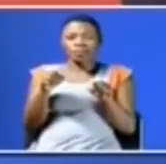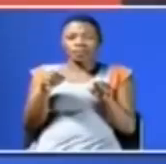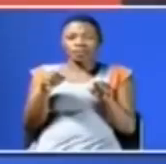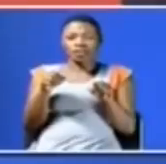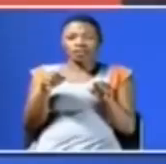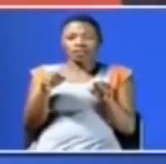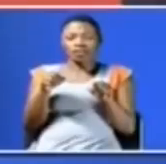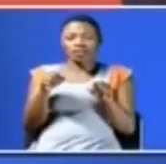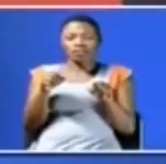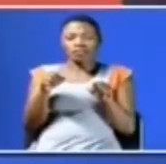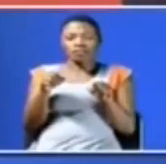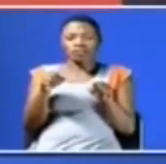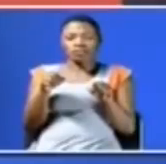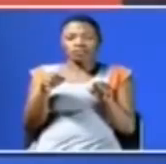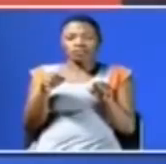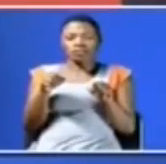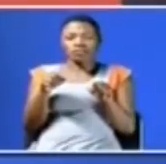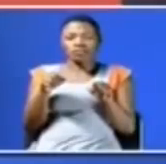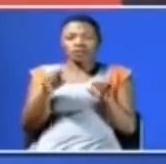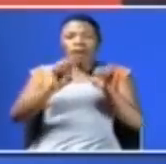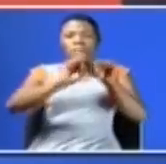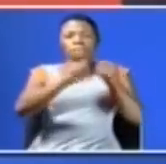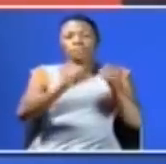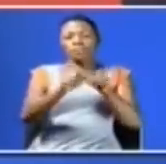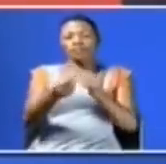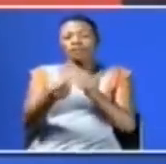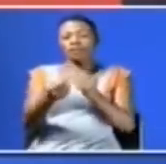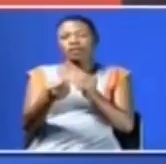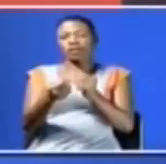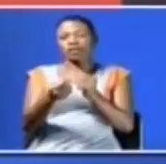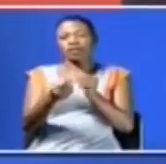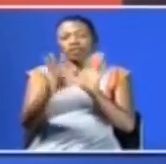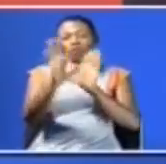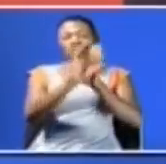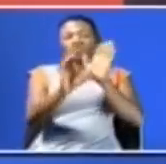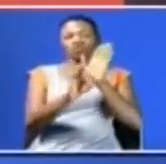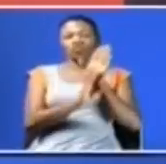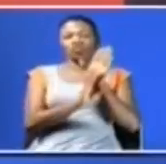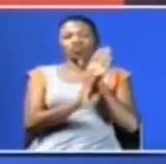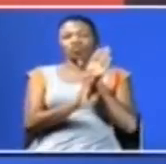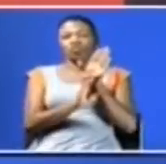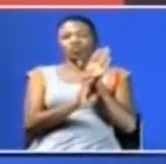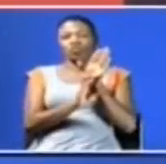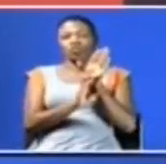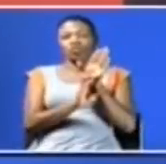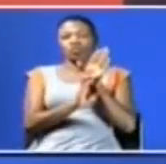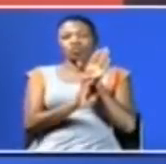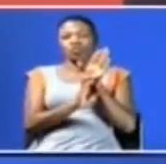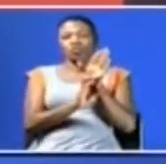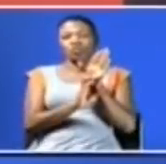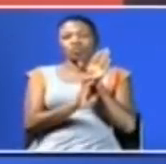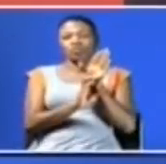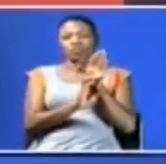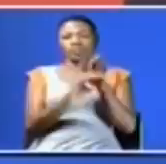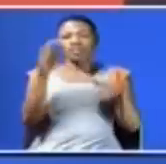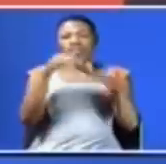the if you will the constitutional the spirit of the constitution, because when you are in the